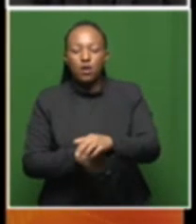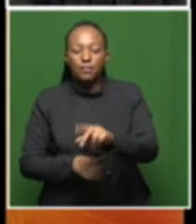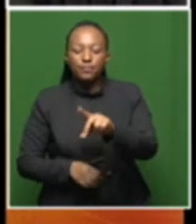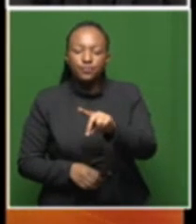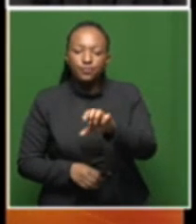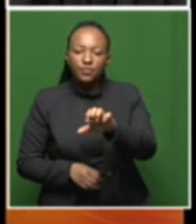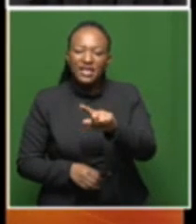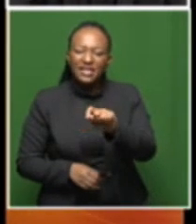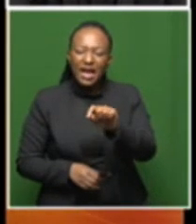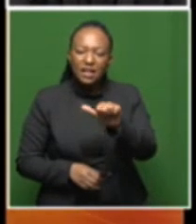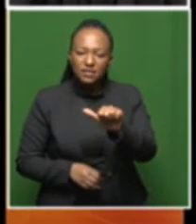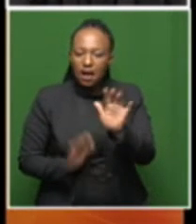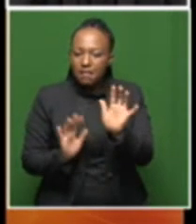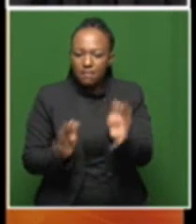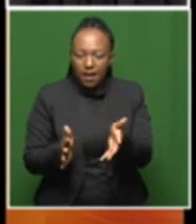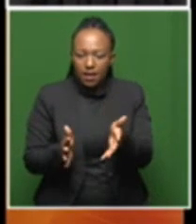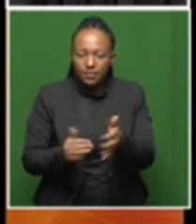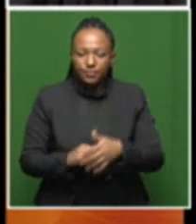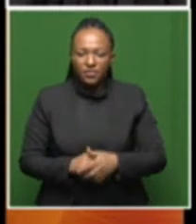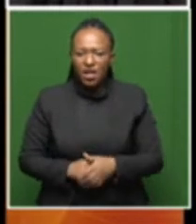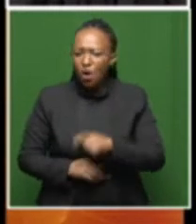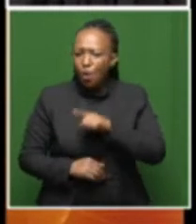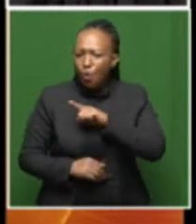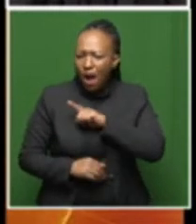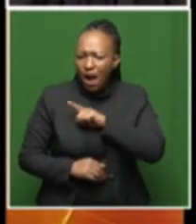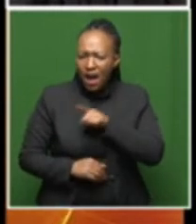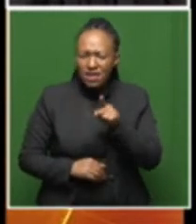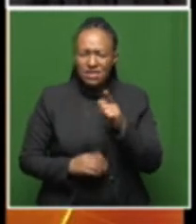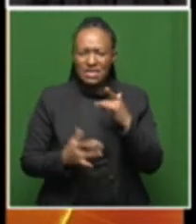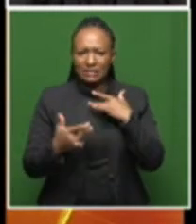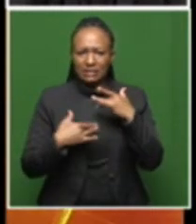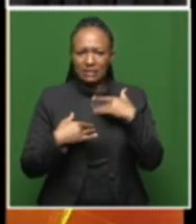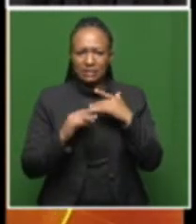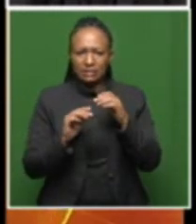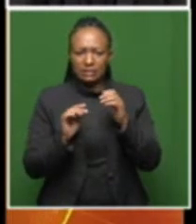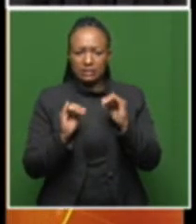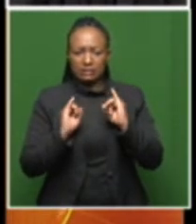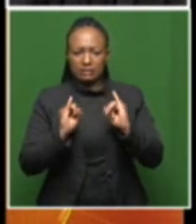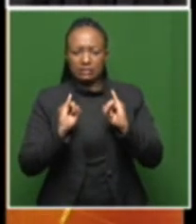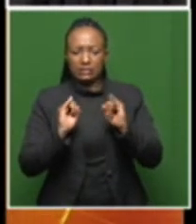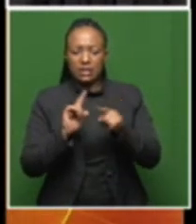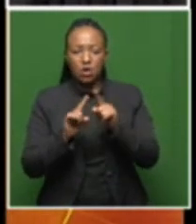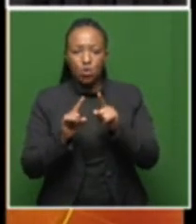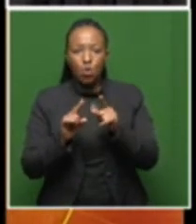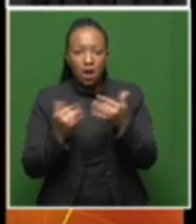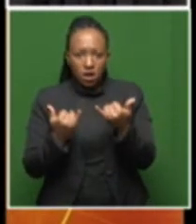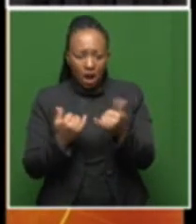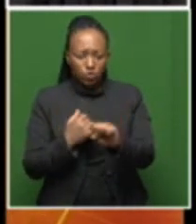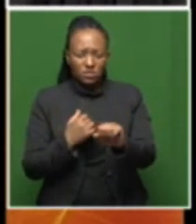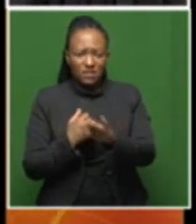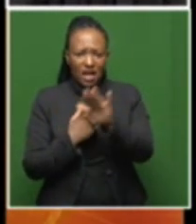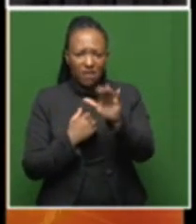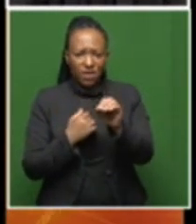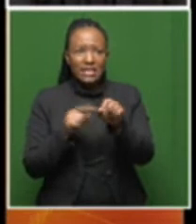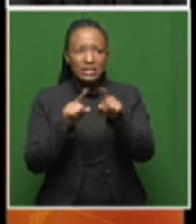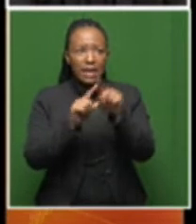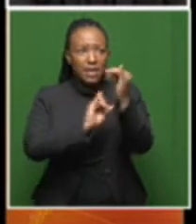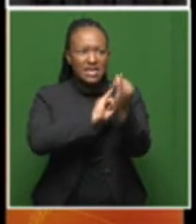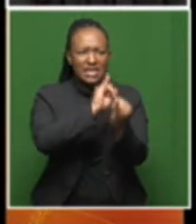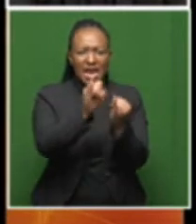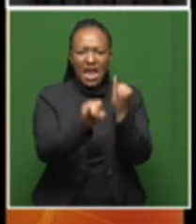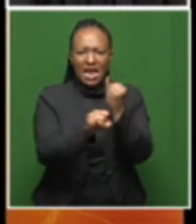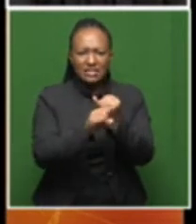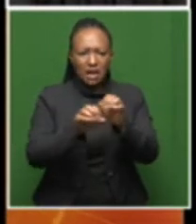variant. Why the Delta variant is so concerning? Because becoming the dominant SARS-CoV-2 variant globally in